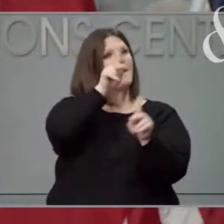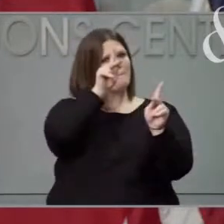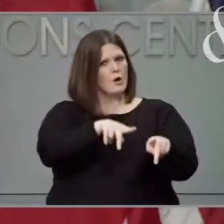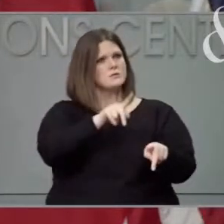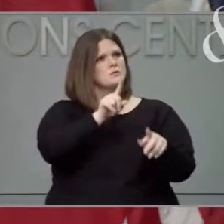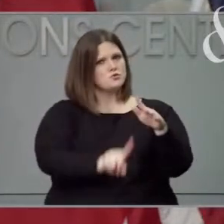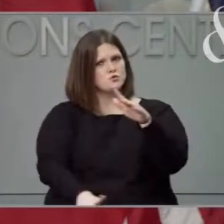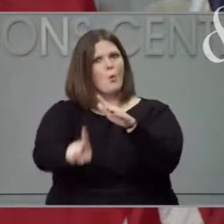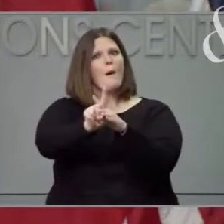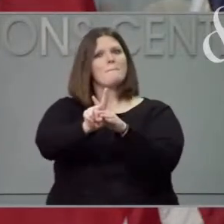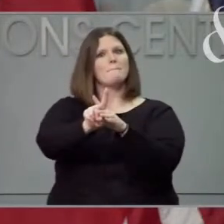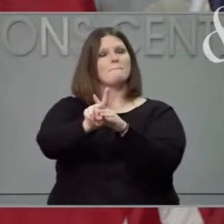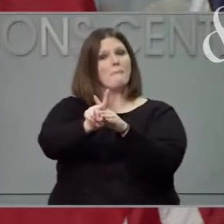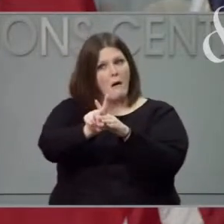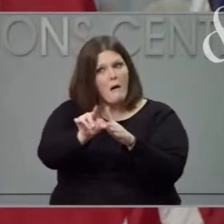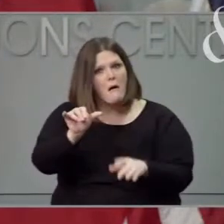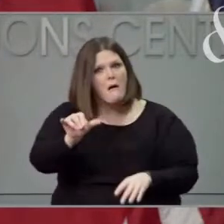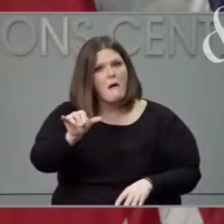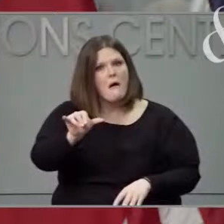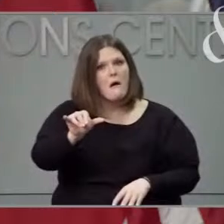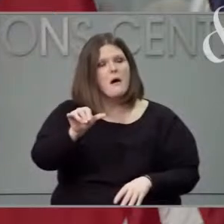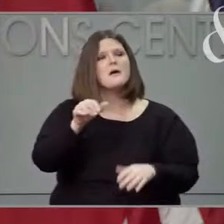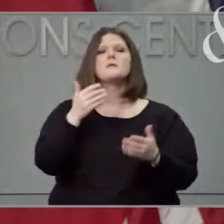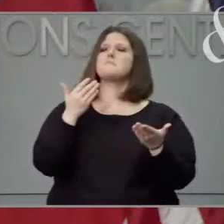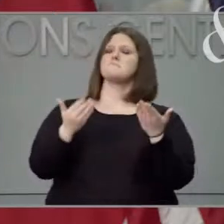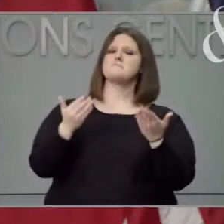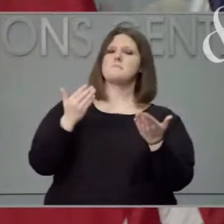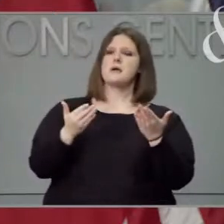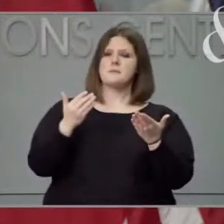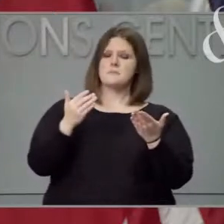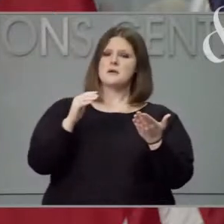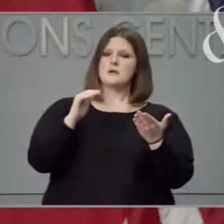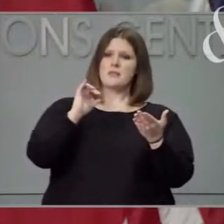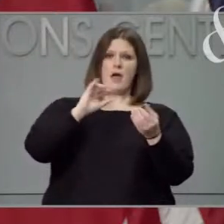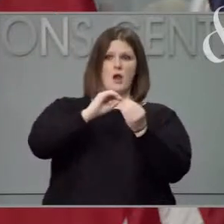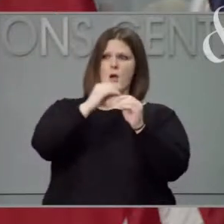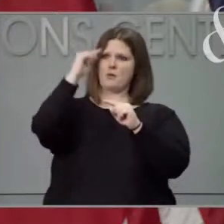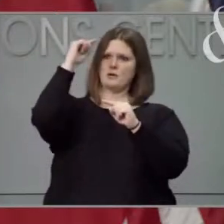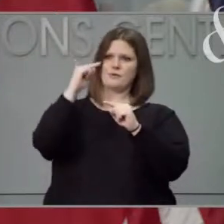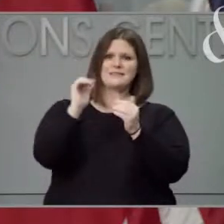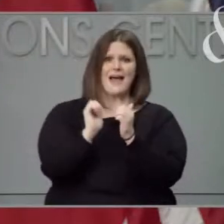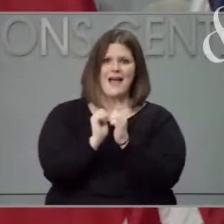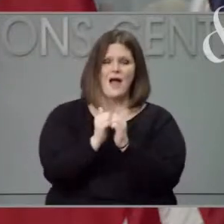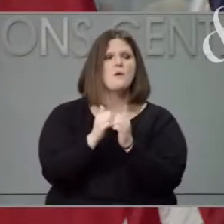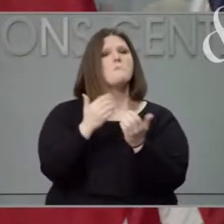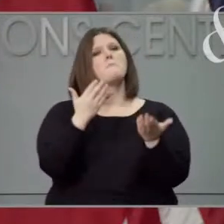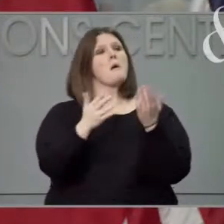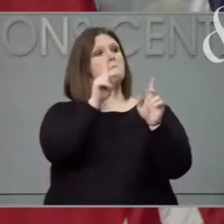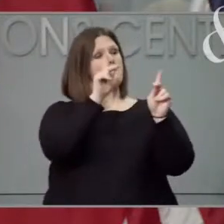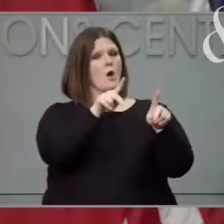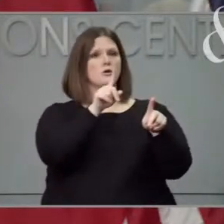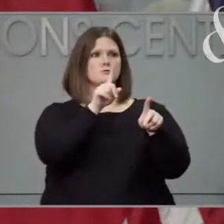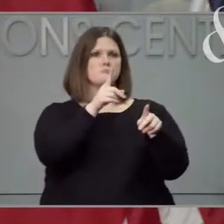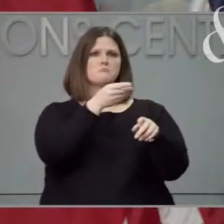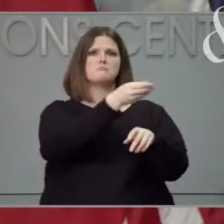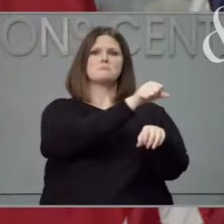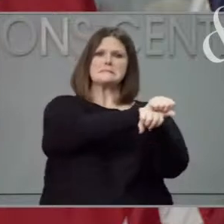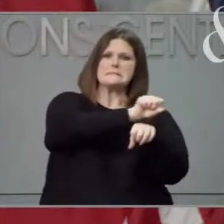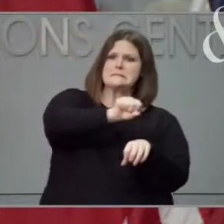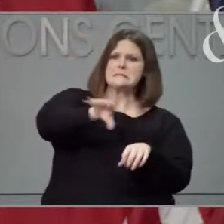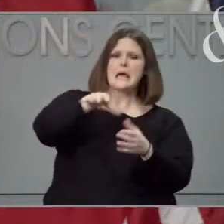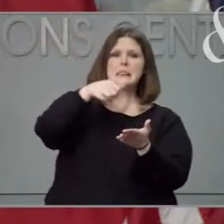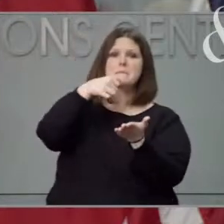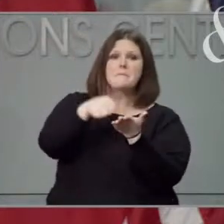and vote in person. We may be able to reduce that number as well because someone returns that in the mail